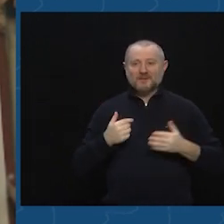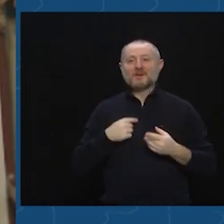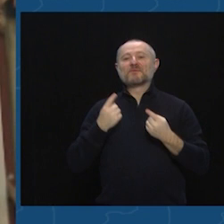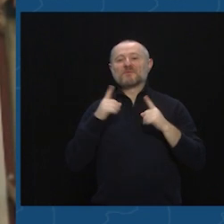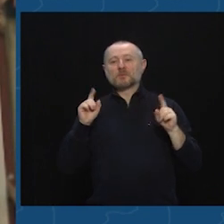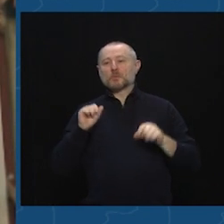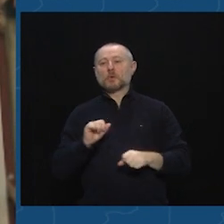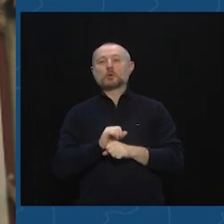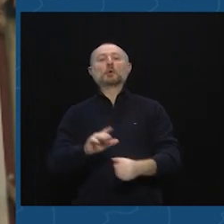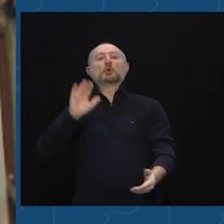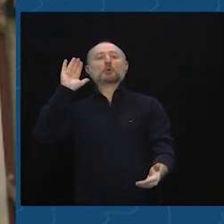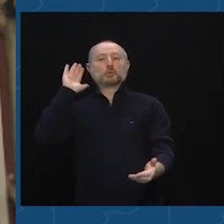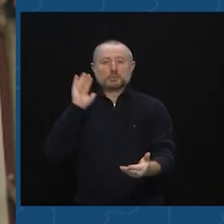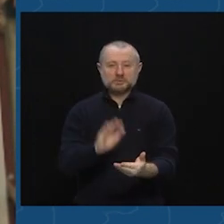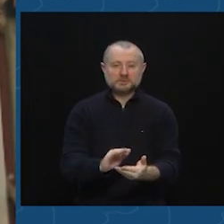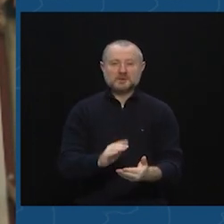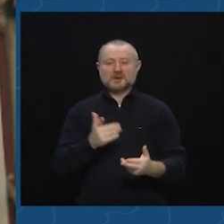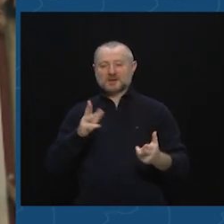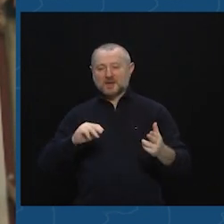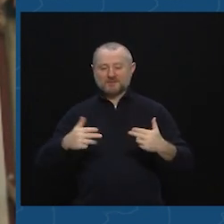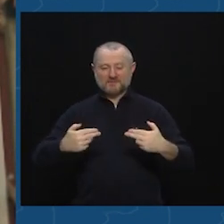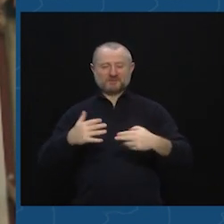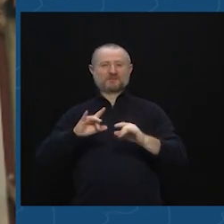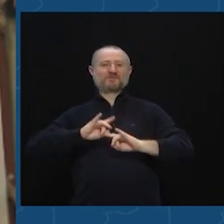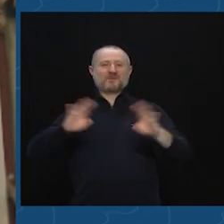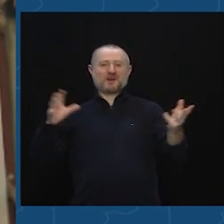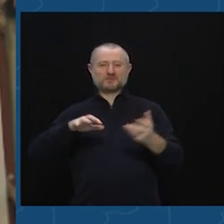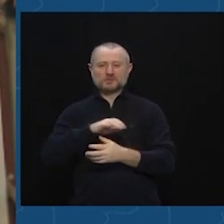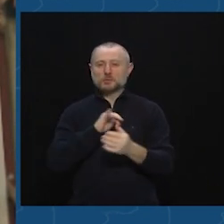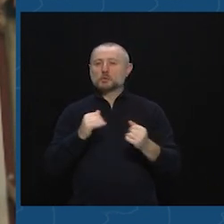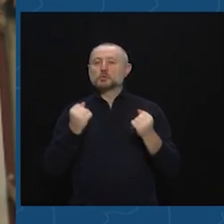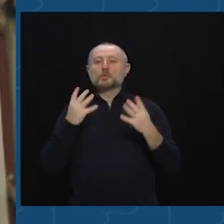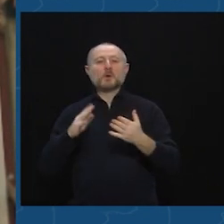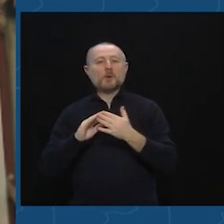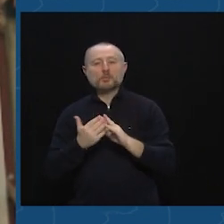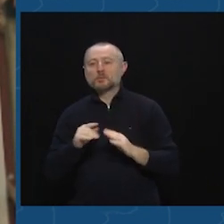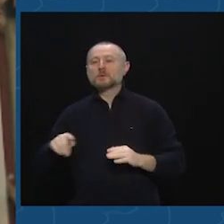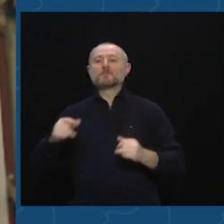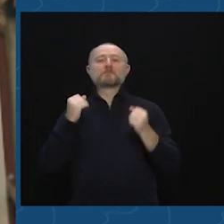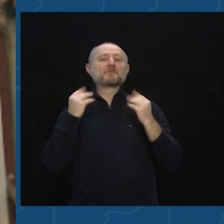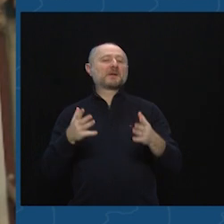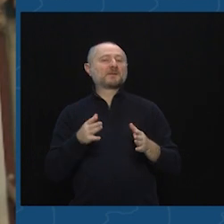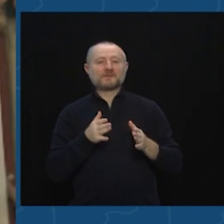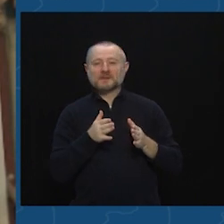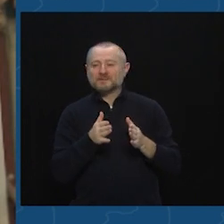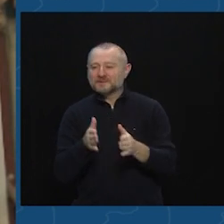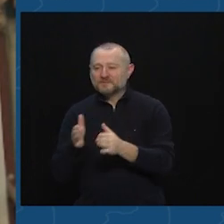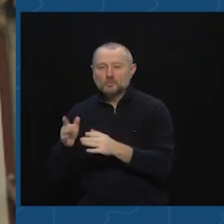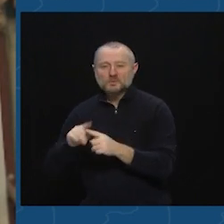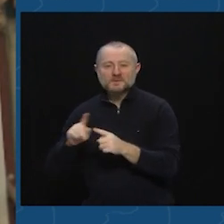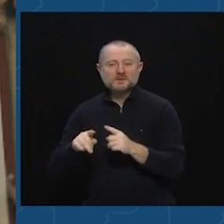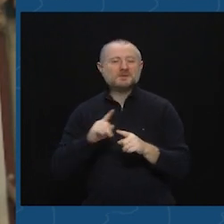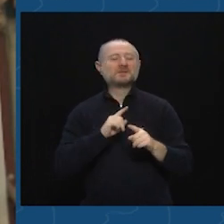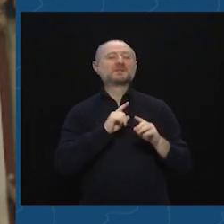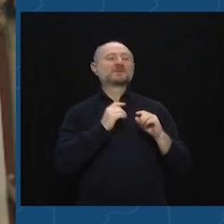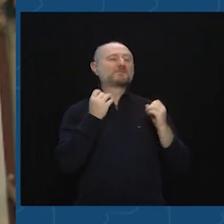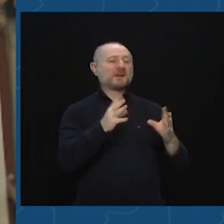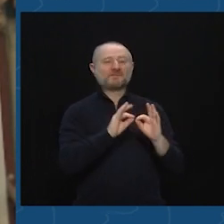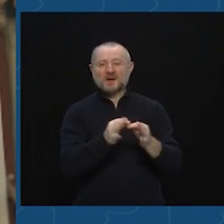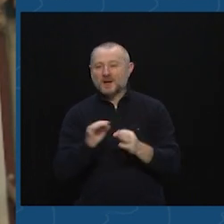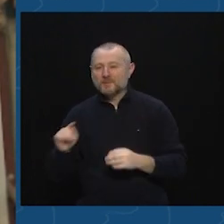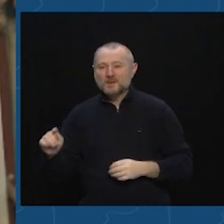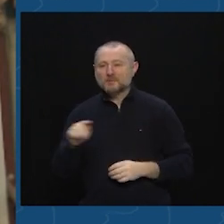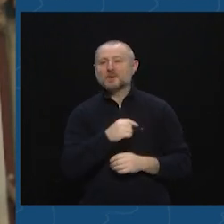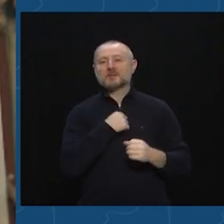many communities, far too many individuals, and far too many families. So Governor, I thank you. And I want you